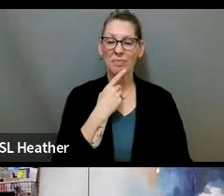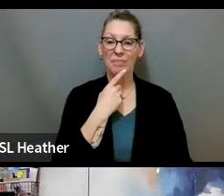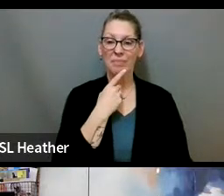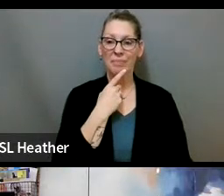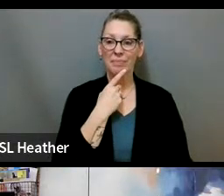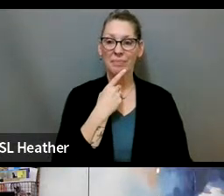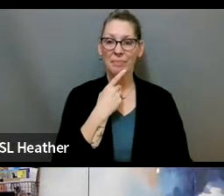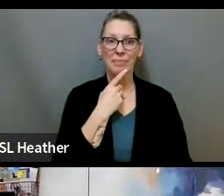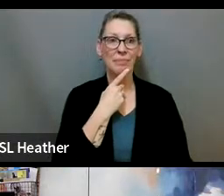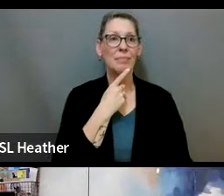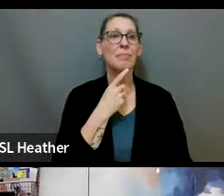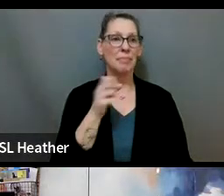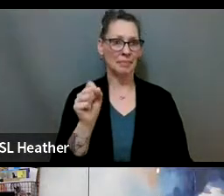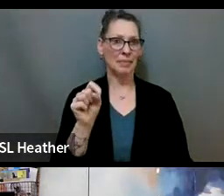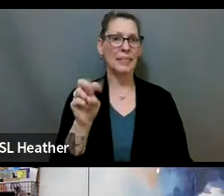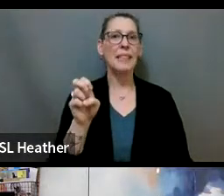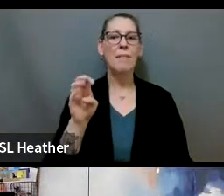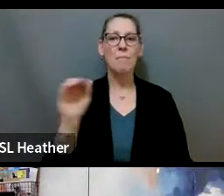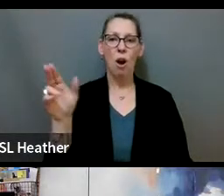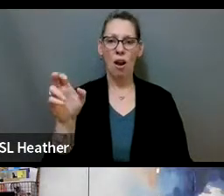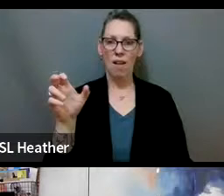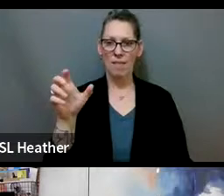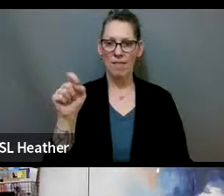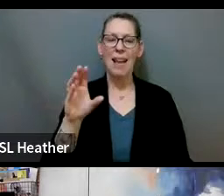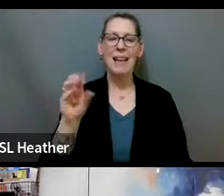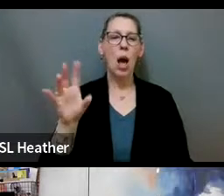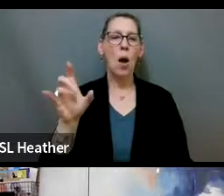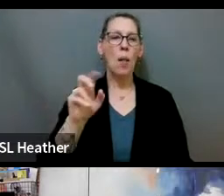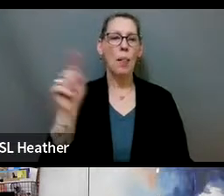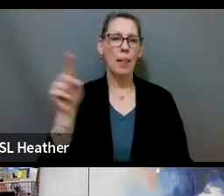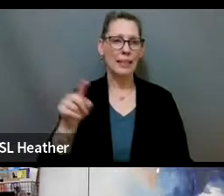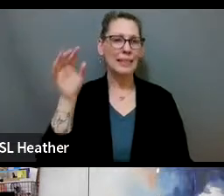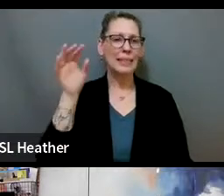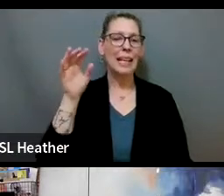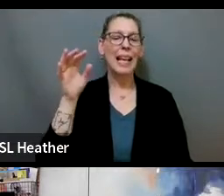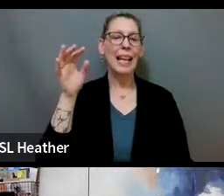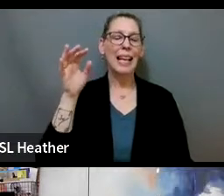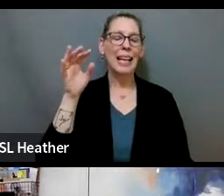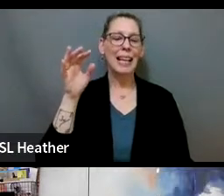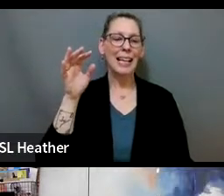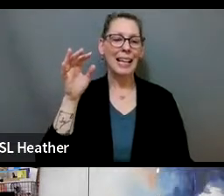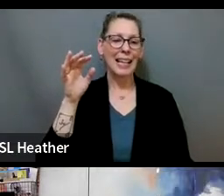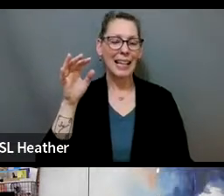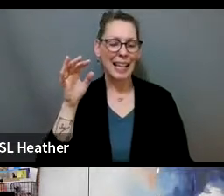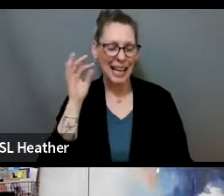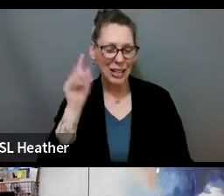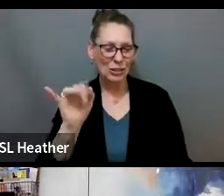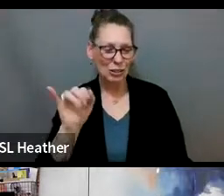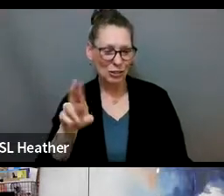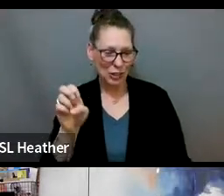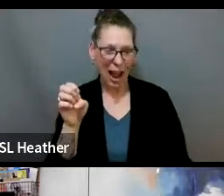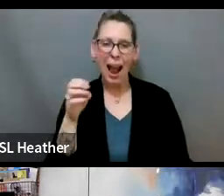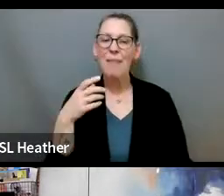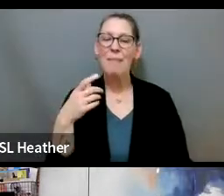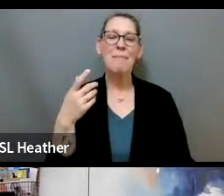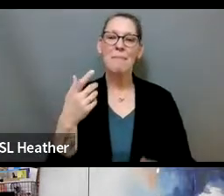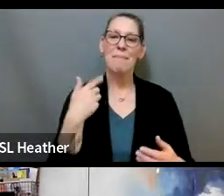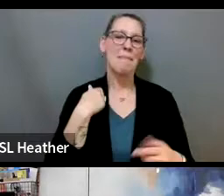So I'm Steve Barnett. I'm representing the Cowlitz Indian tribe, and I can't go without music. And I also have no idea who's gone